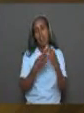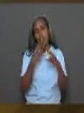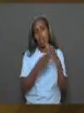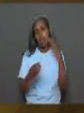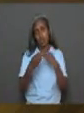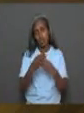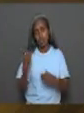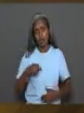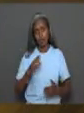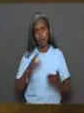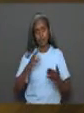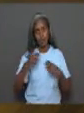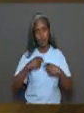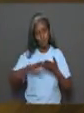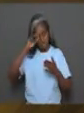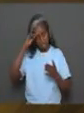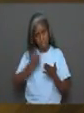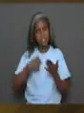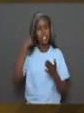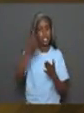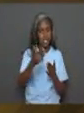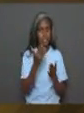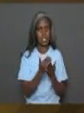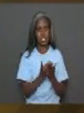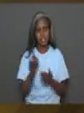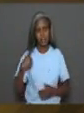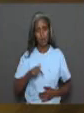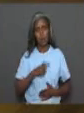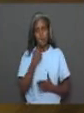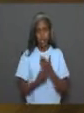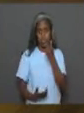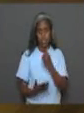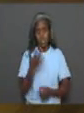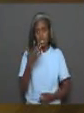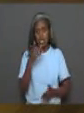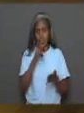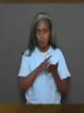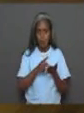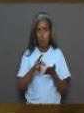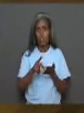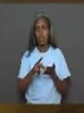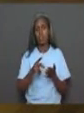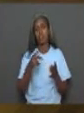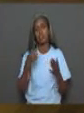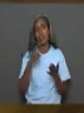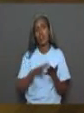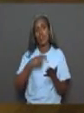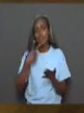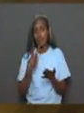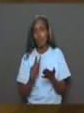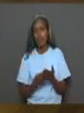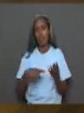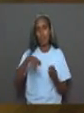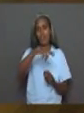learned. In the next lesson, we will discuss plotting the volume of